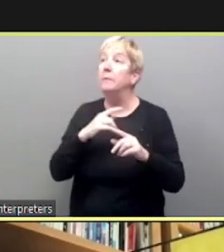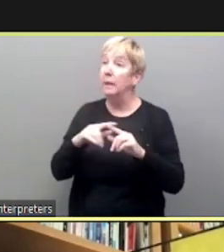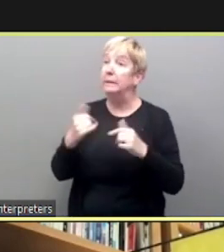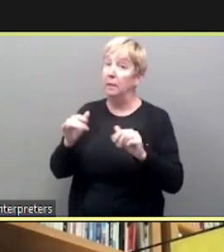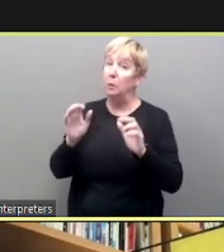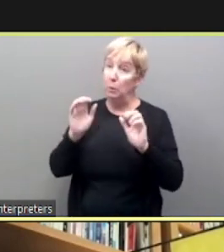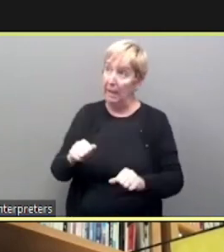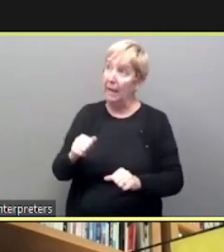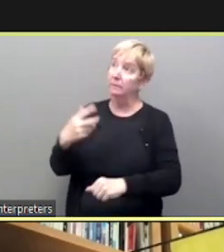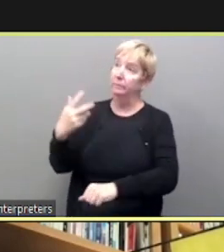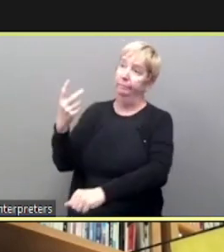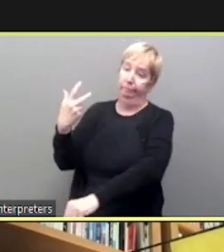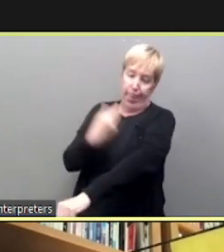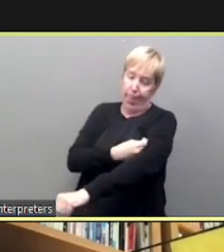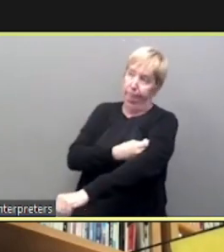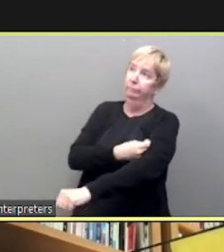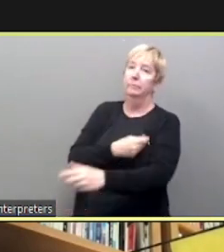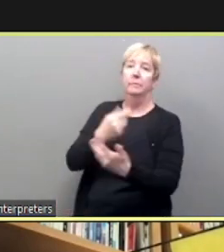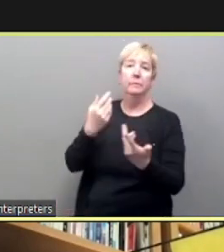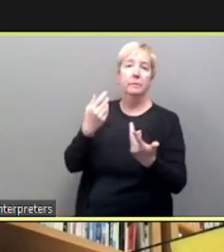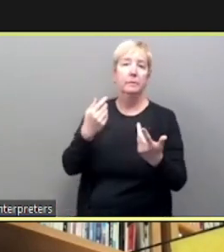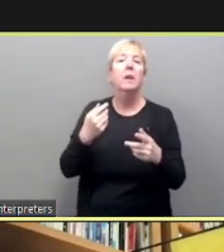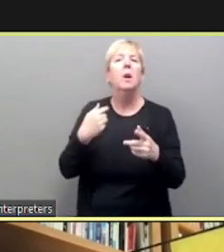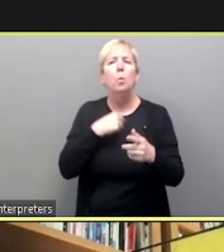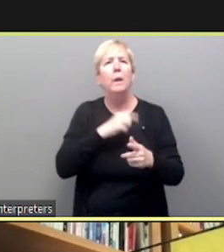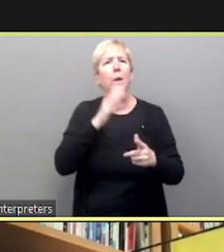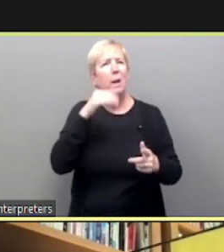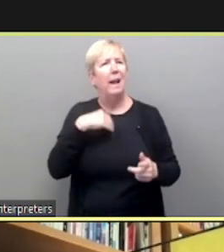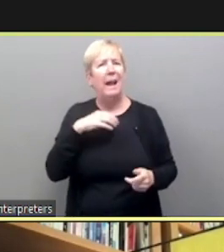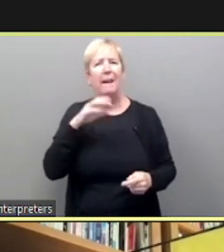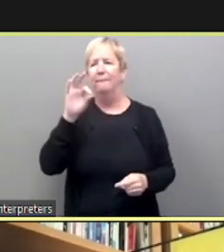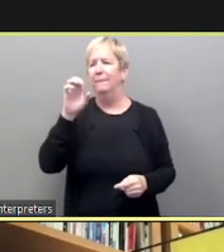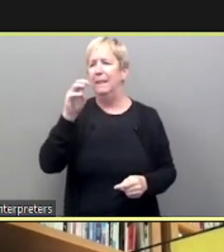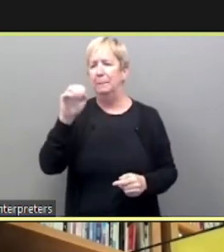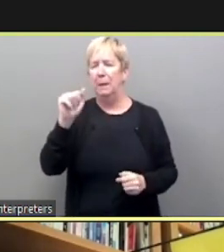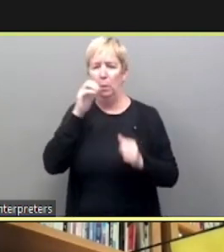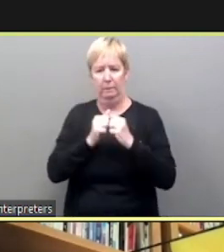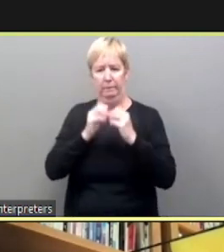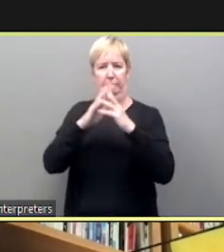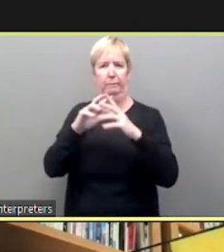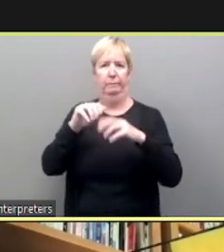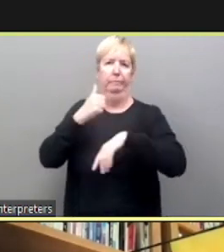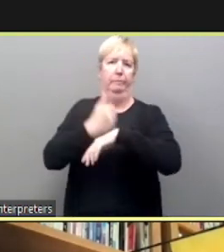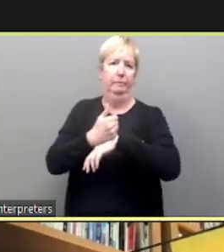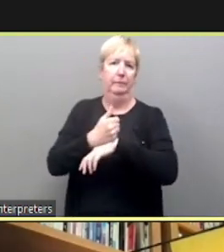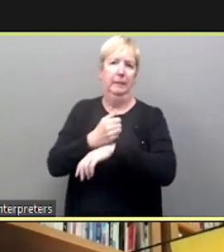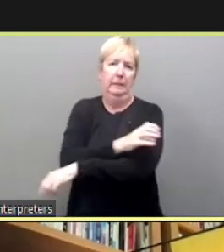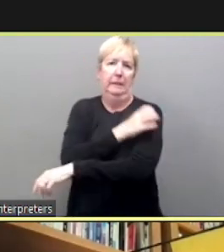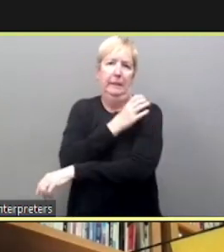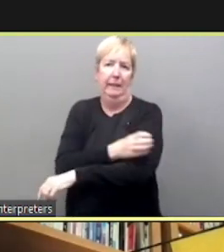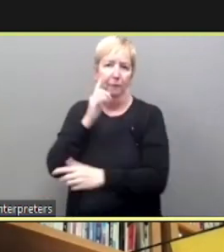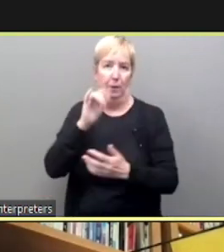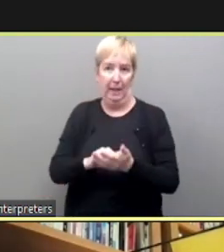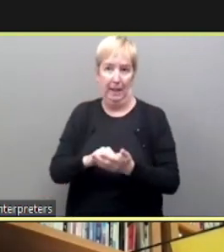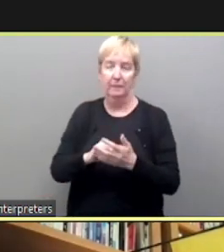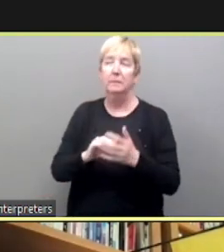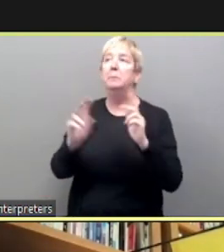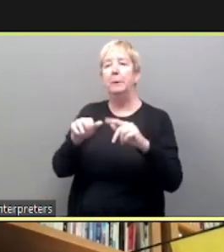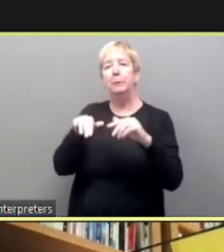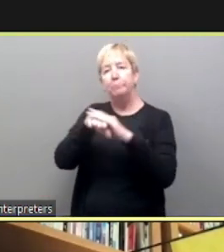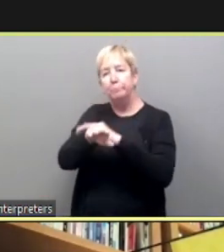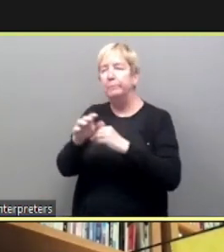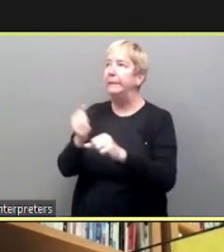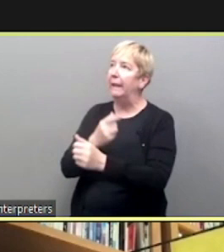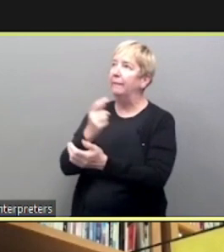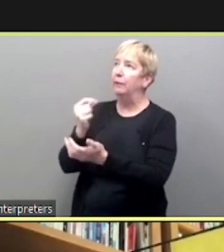We're working with FEMA to come in and do freestanding administration because our hospitals are as busy as they can be.